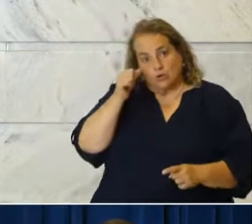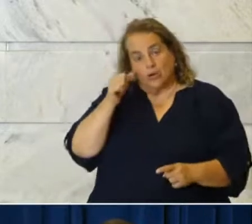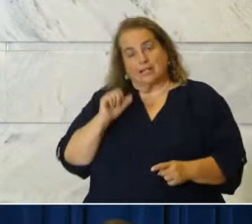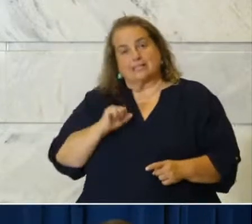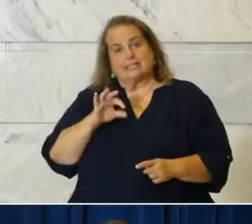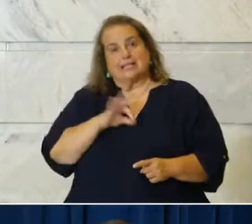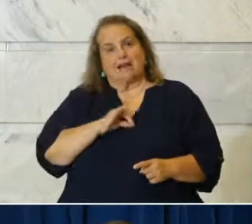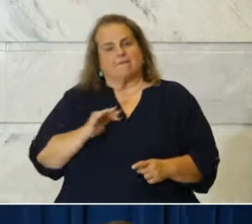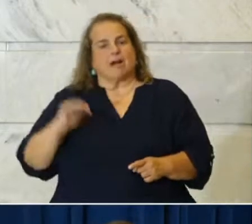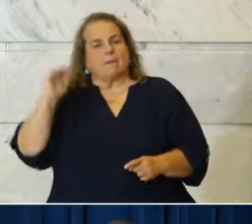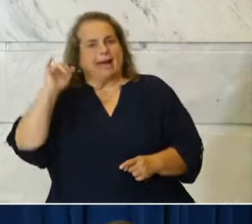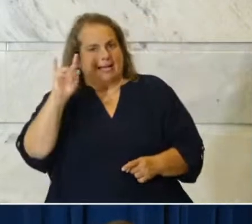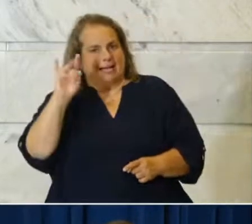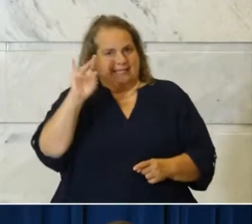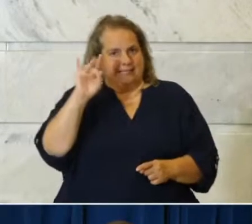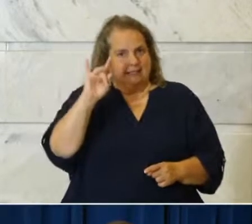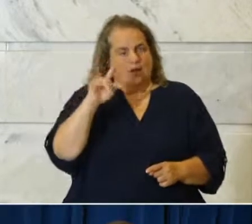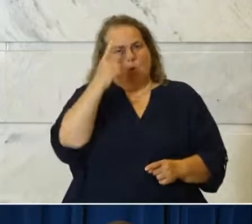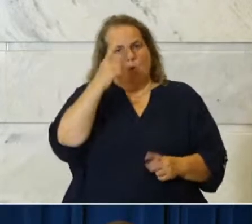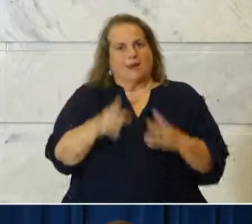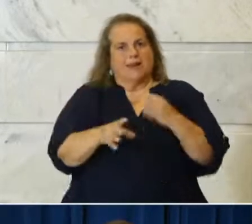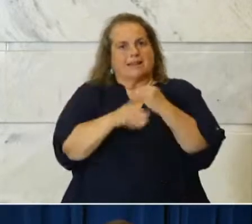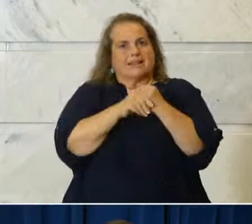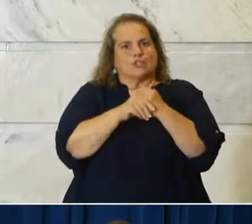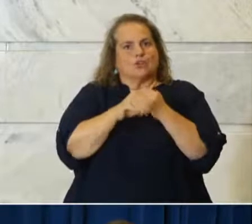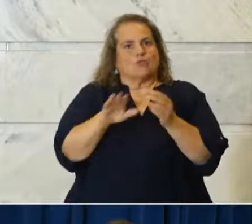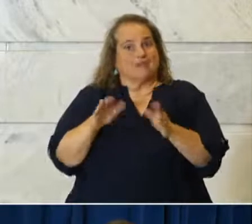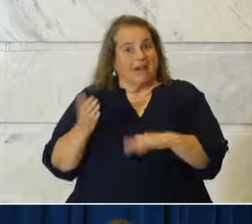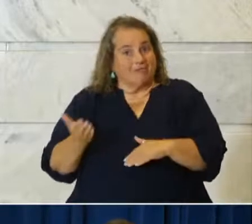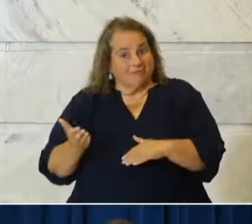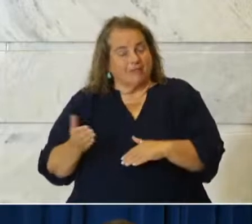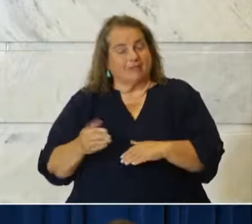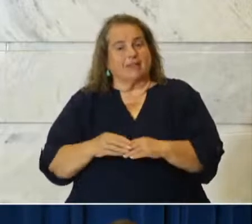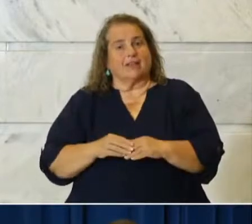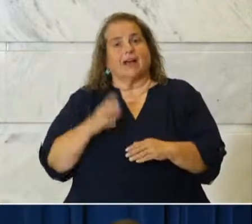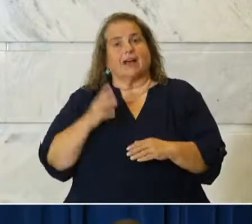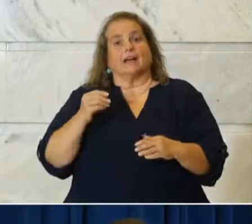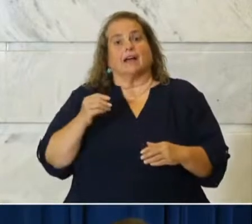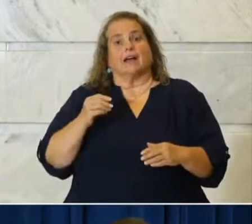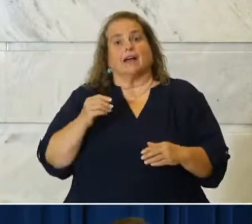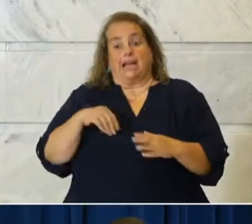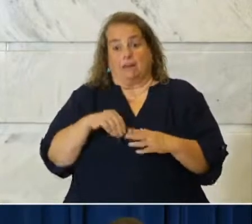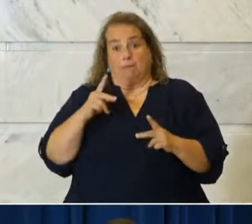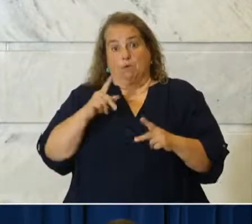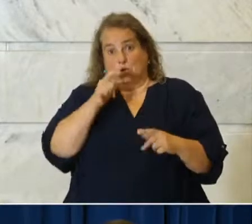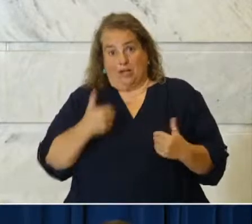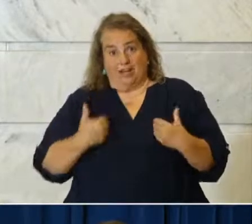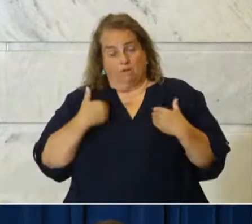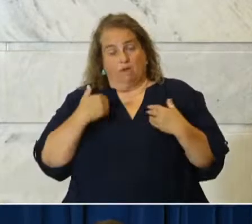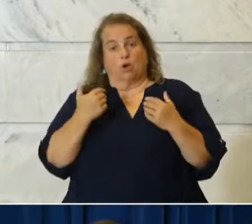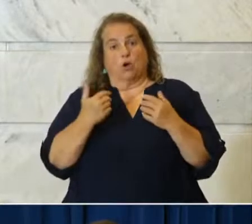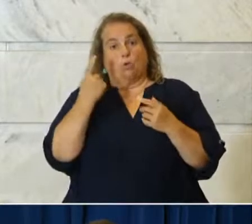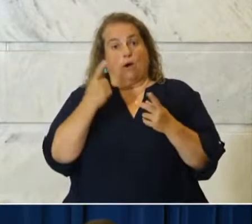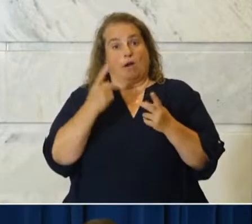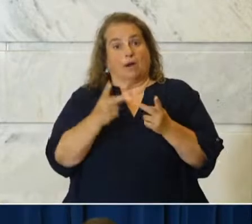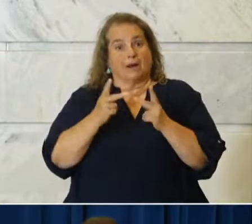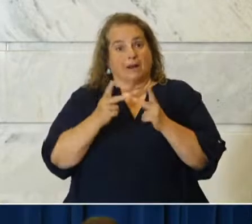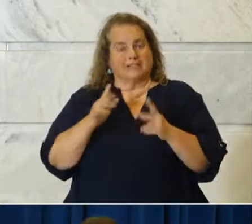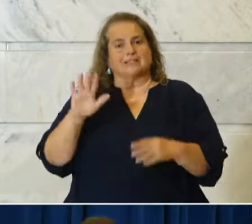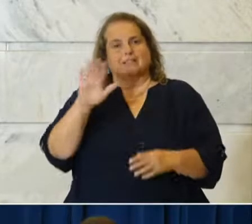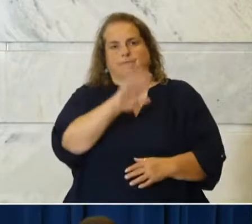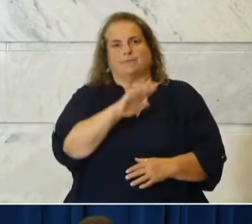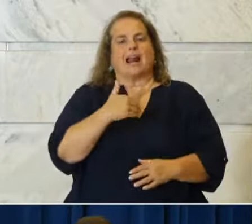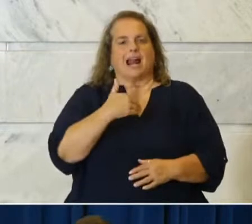up 18, one additional death of a resident, and one new facility that's had one of